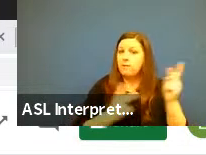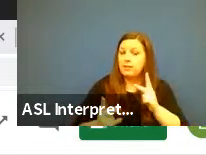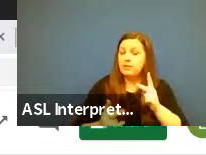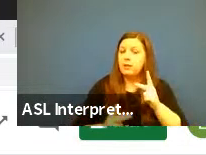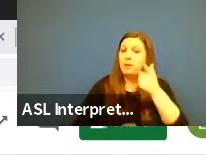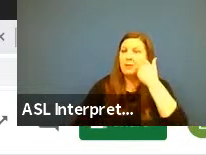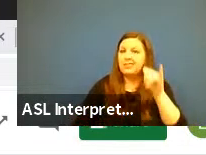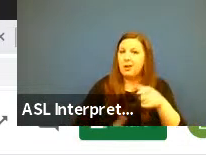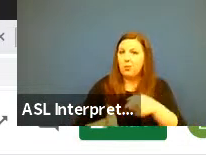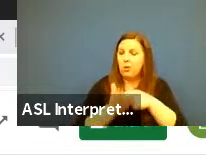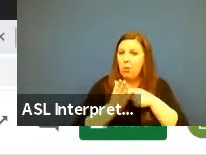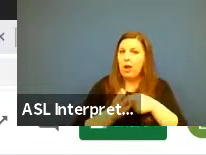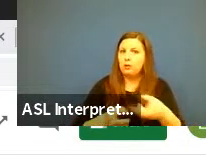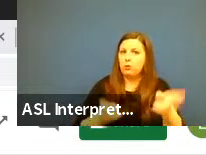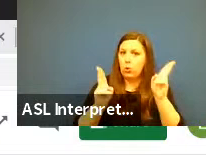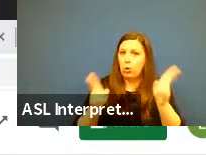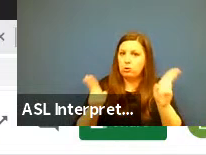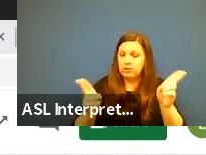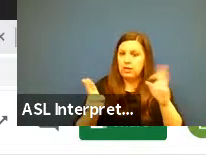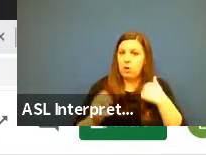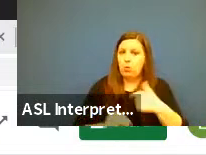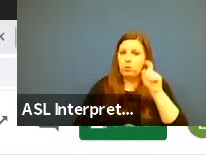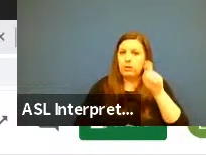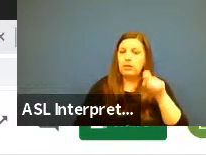this point. We would want to discuss it at the work session.